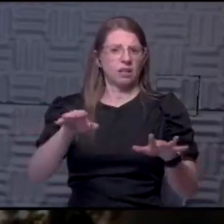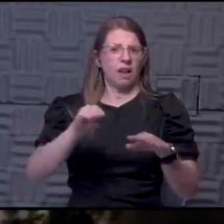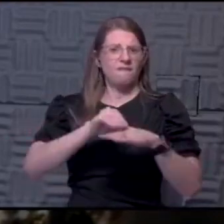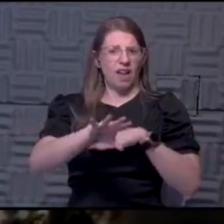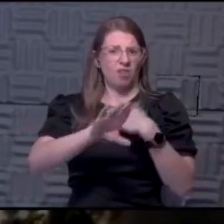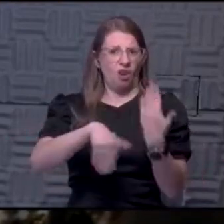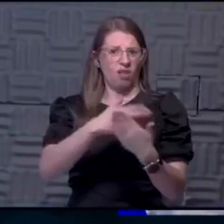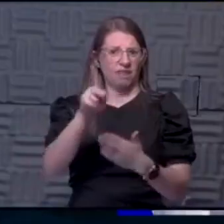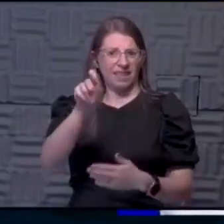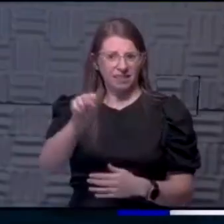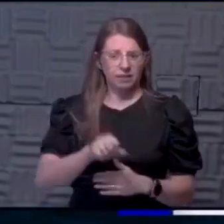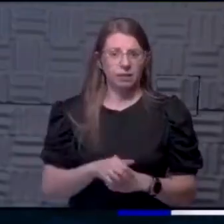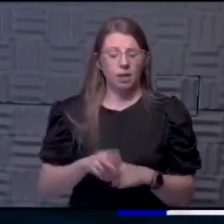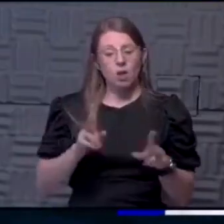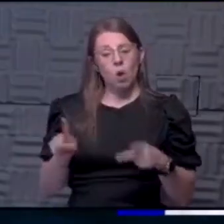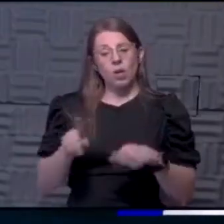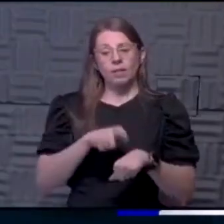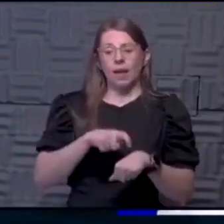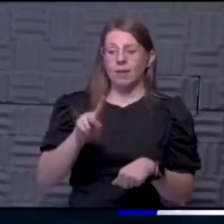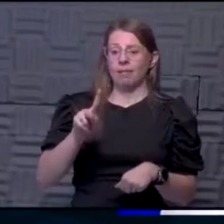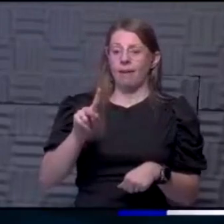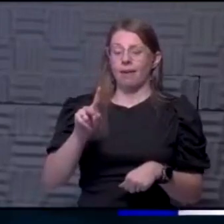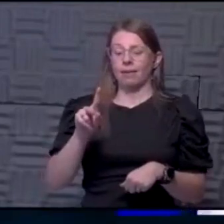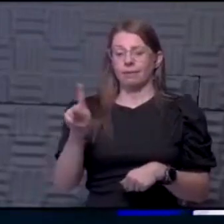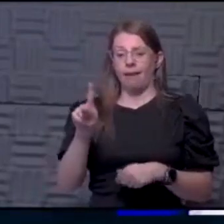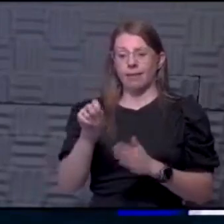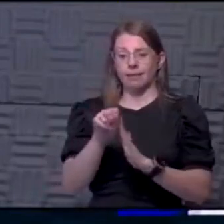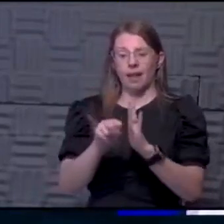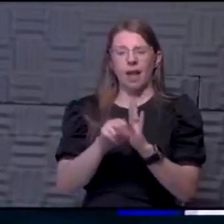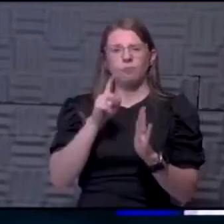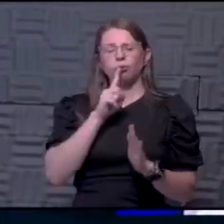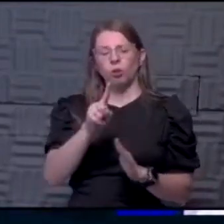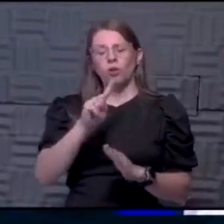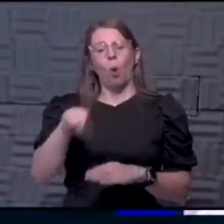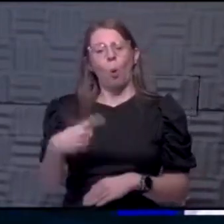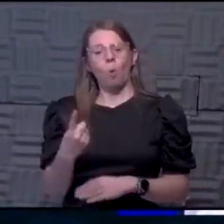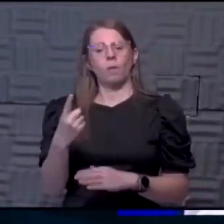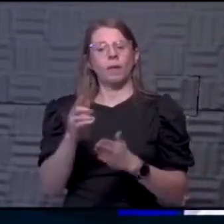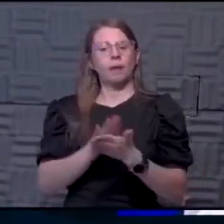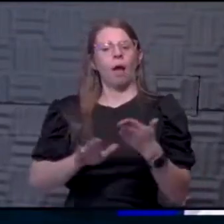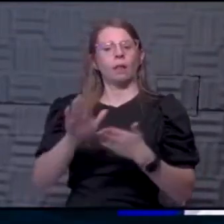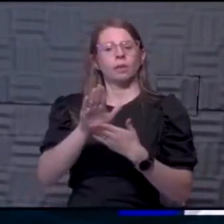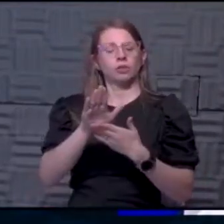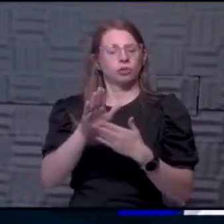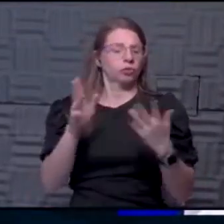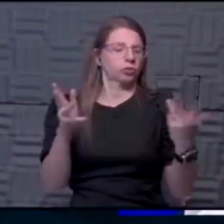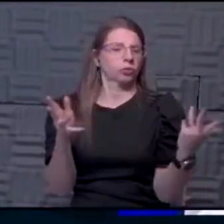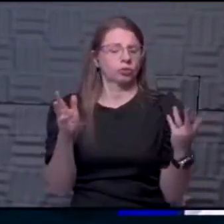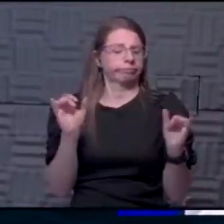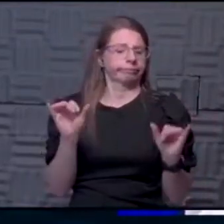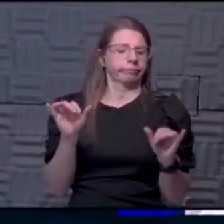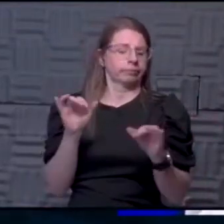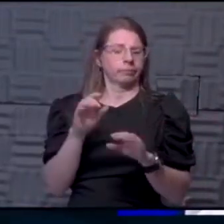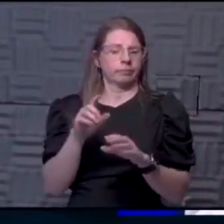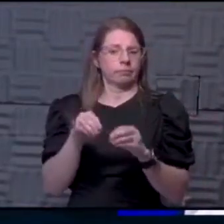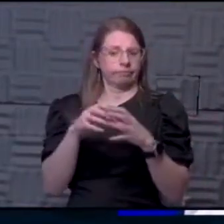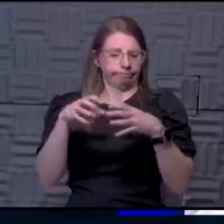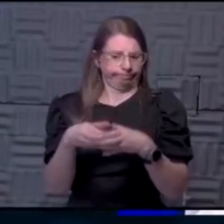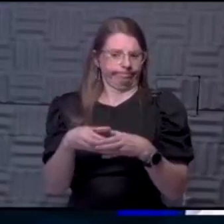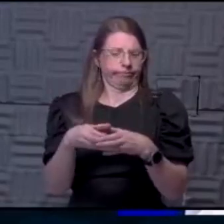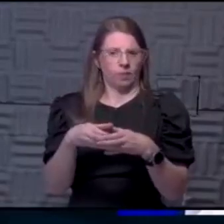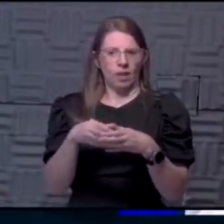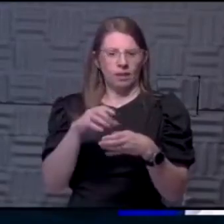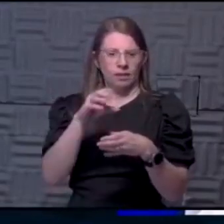All right, so kind of a party time at K-State. I'm sure that's the only college in the country that has that. This certainly doesn't go on anywhere else. But could that